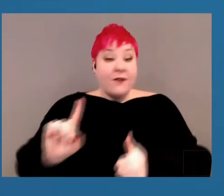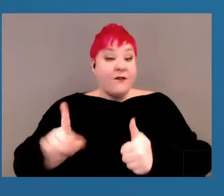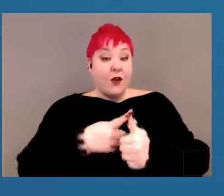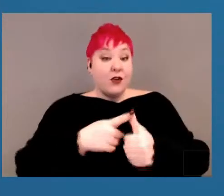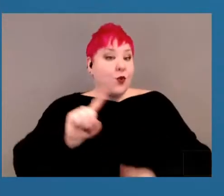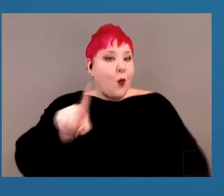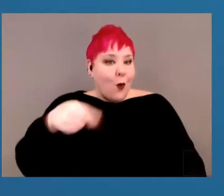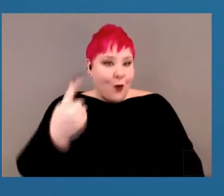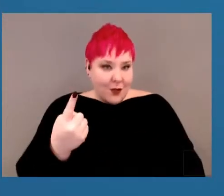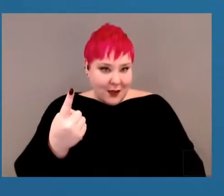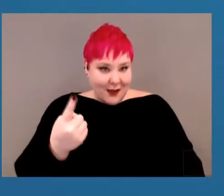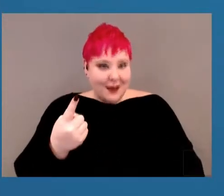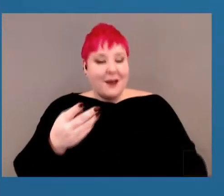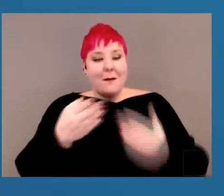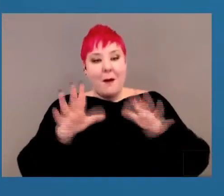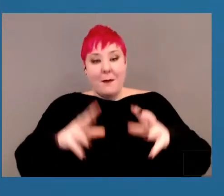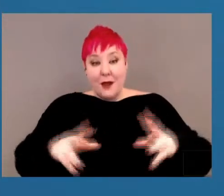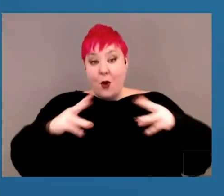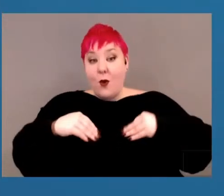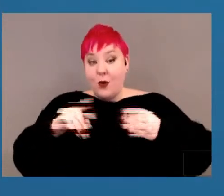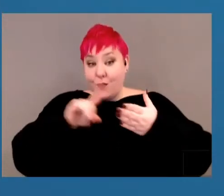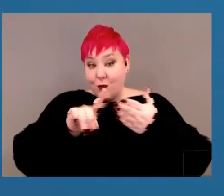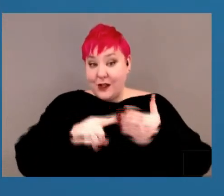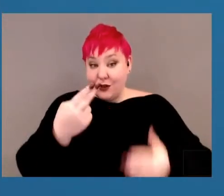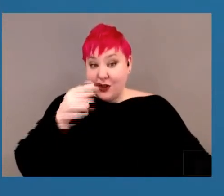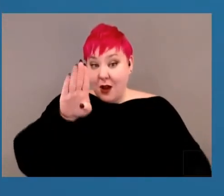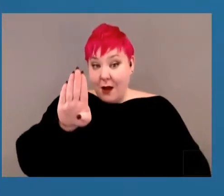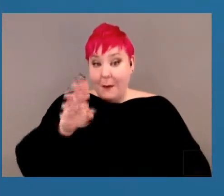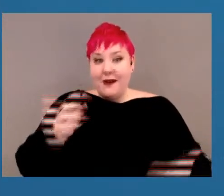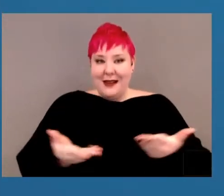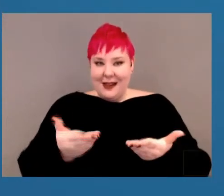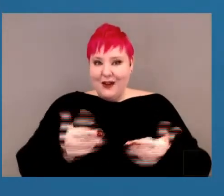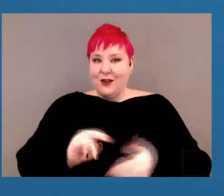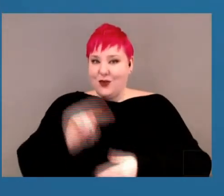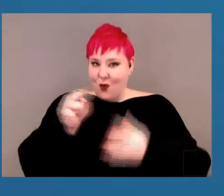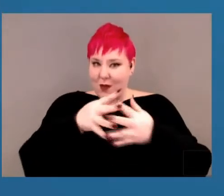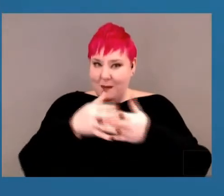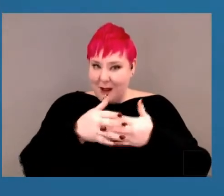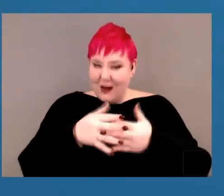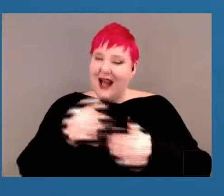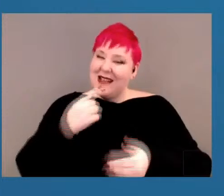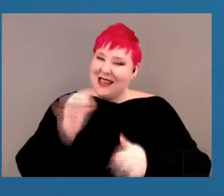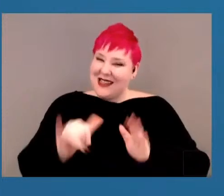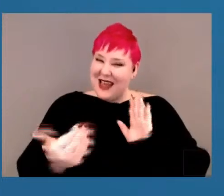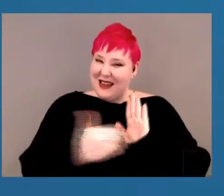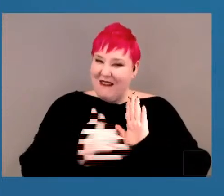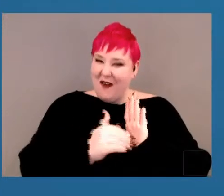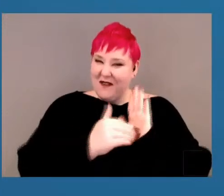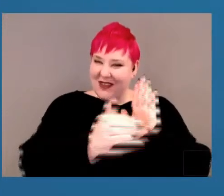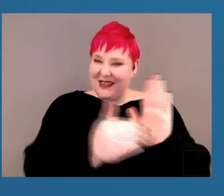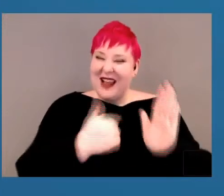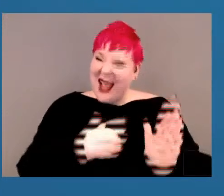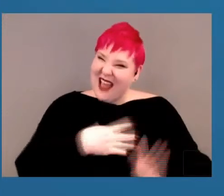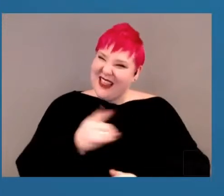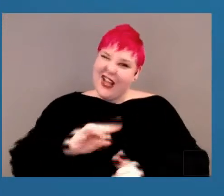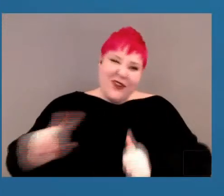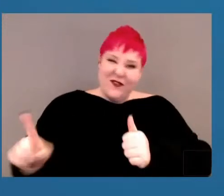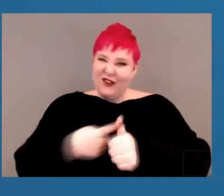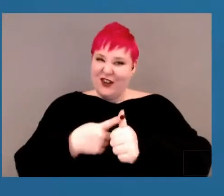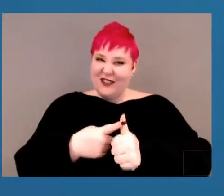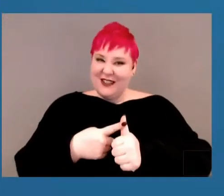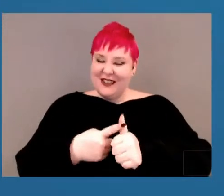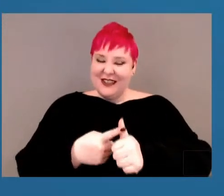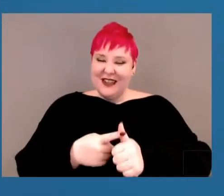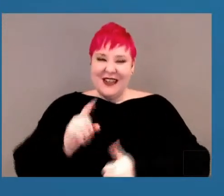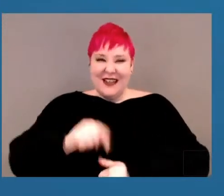owned research hub of its kind in North America. I say that a lot. I like being first. I like being number one. I like being the one and